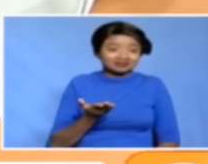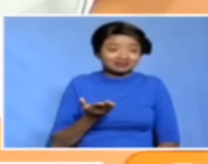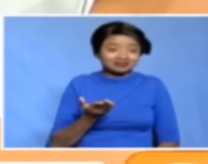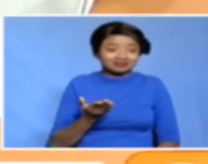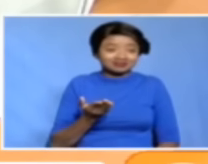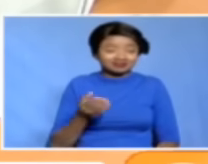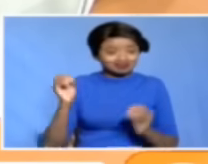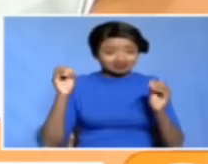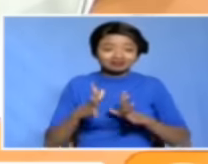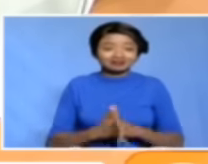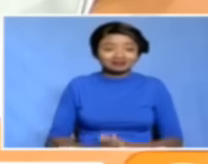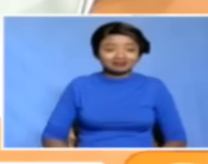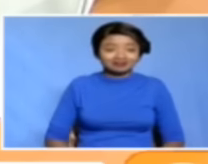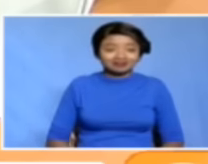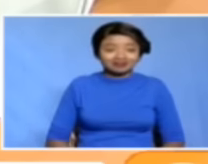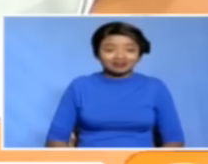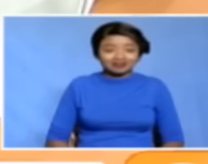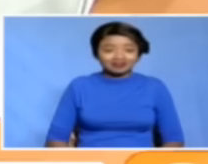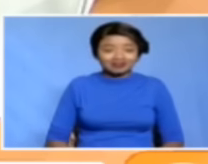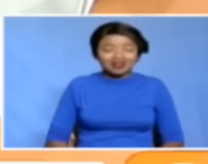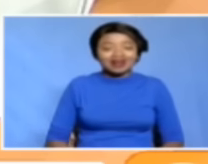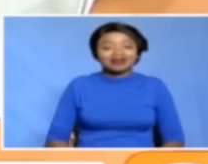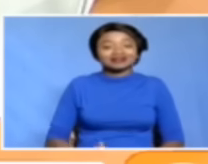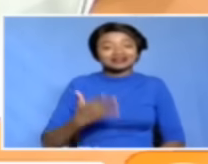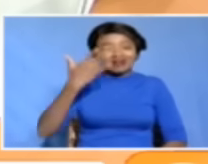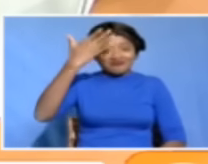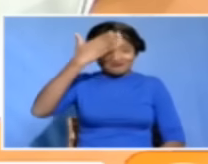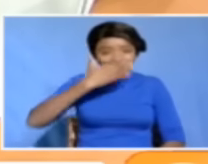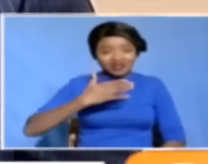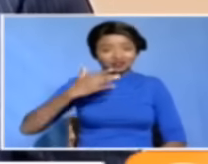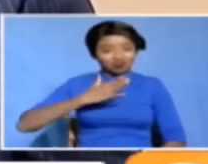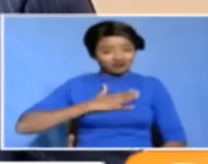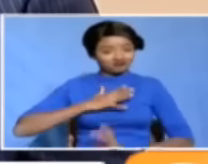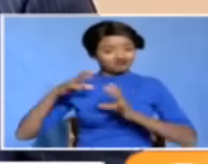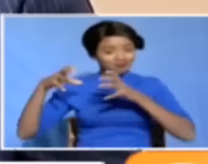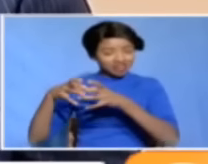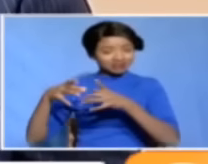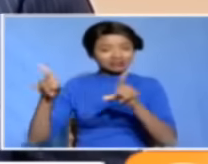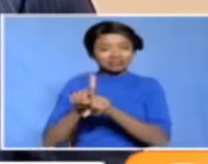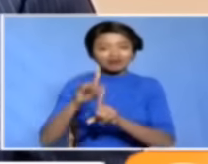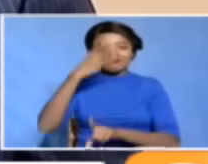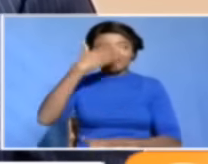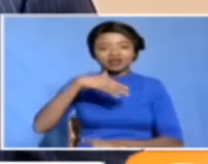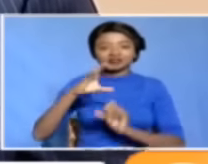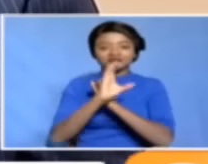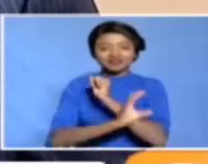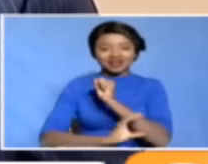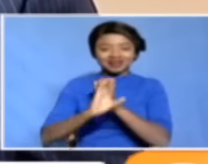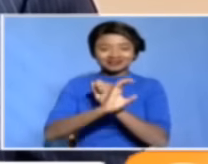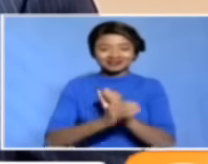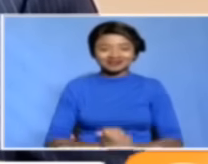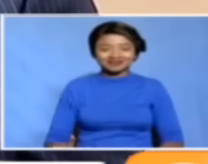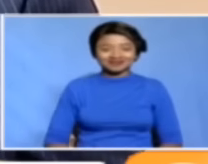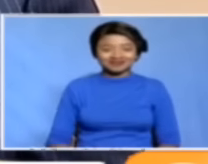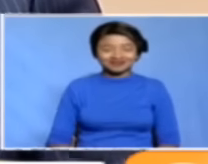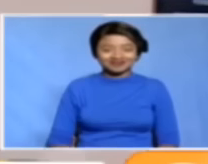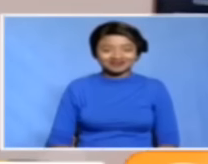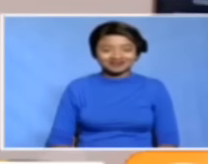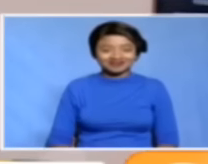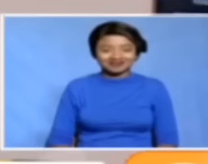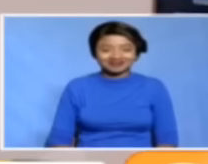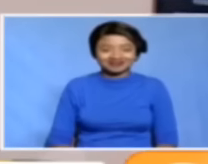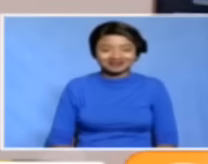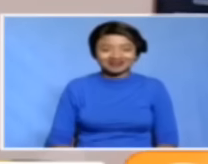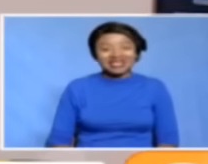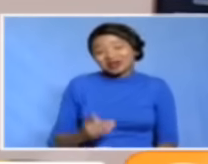not. That is how it is. It is the face of our party and the face of the country. Okay. From what I've seen, it's balanced